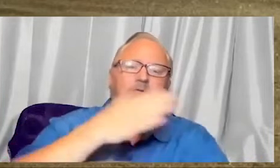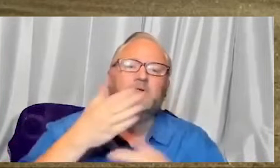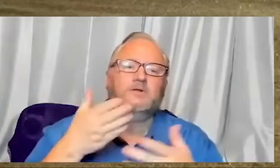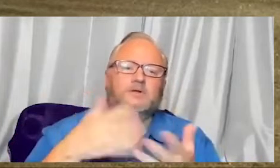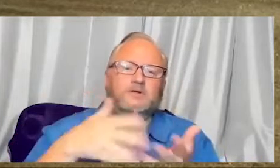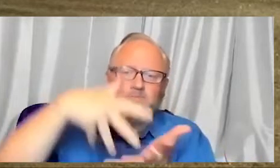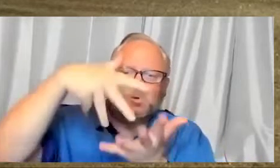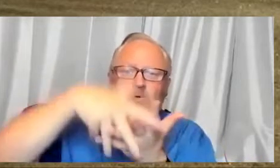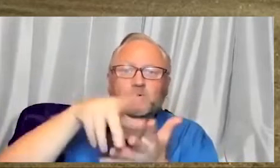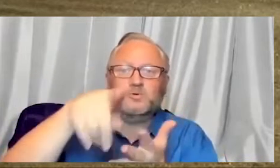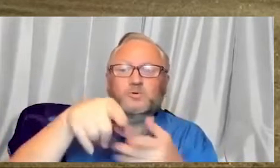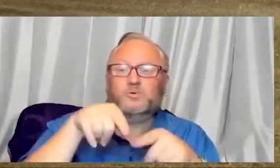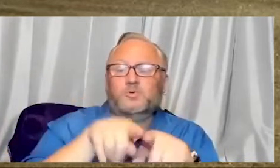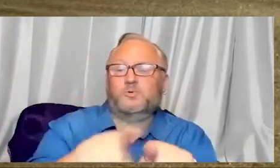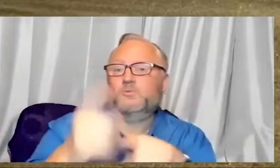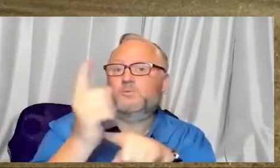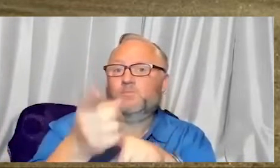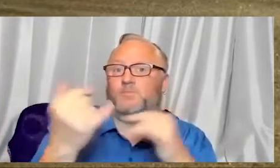moment.